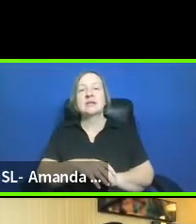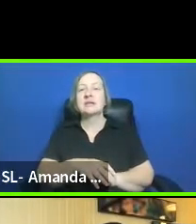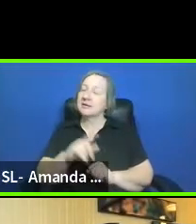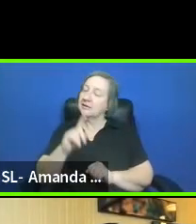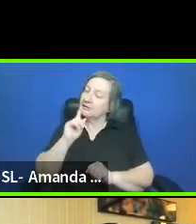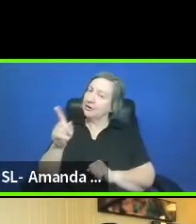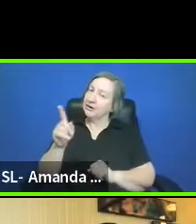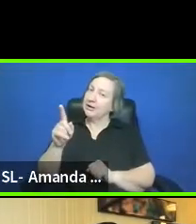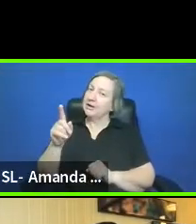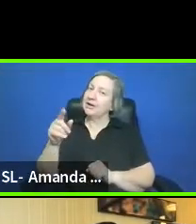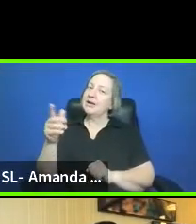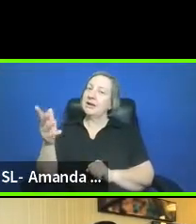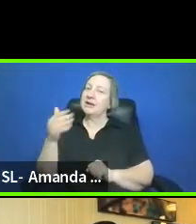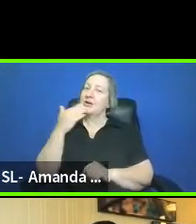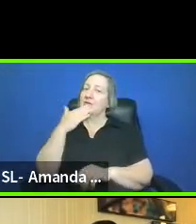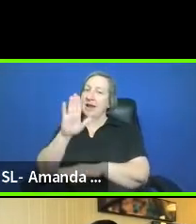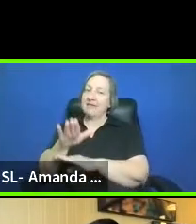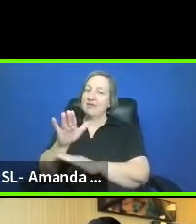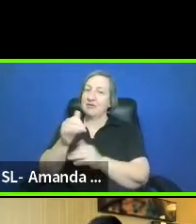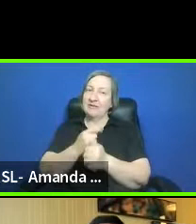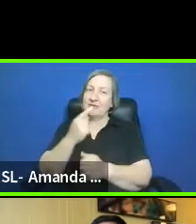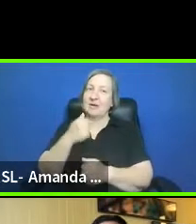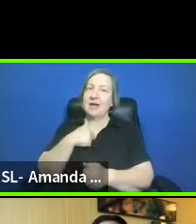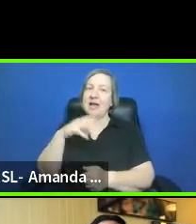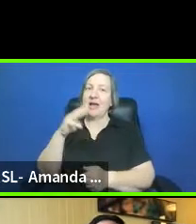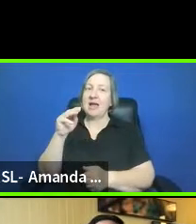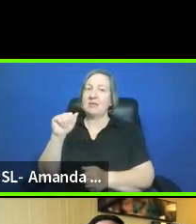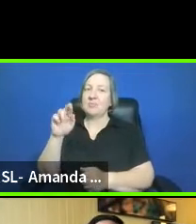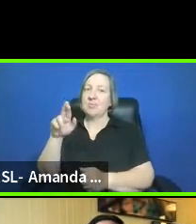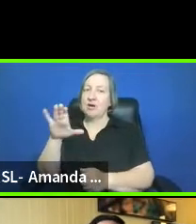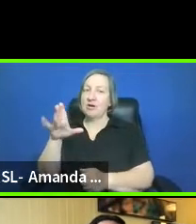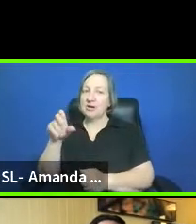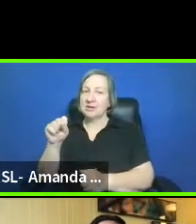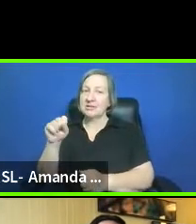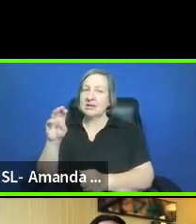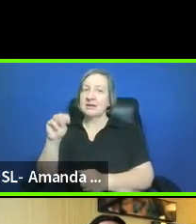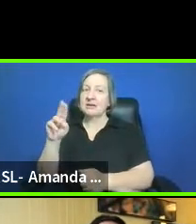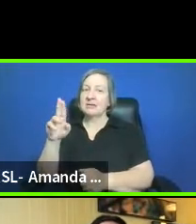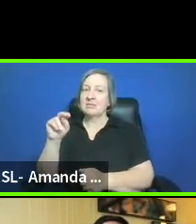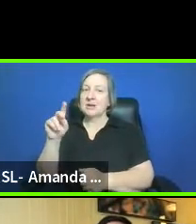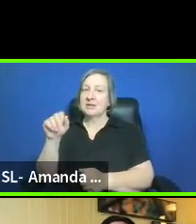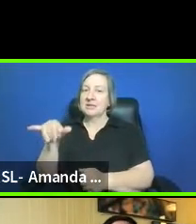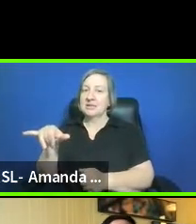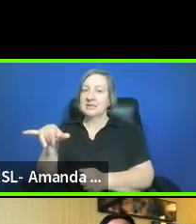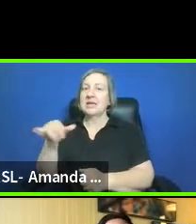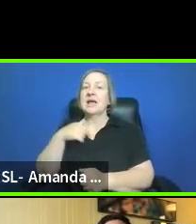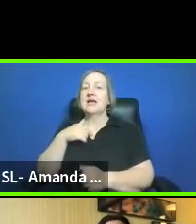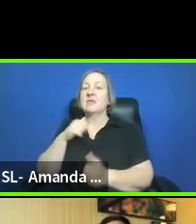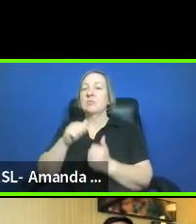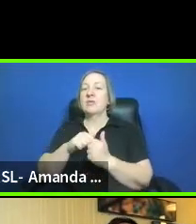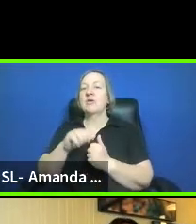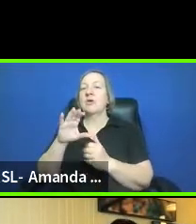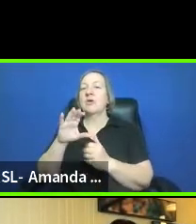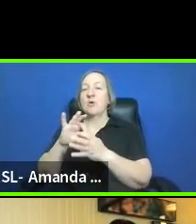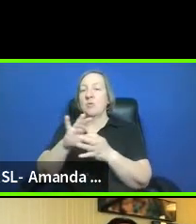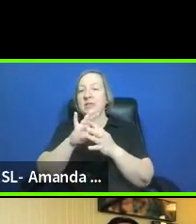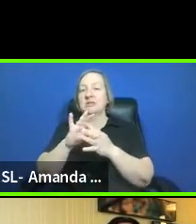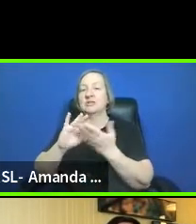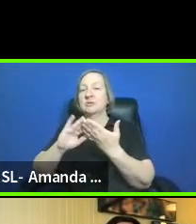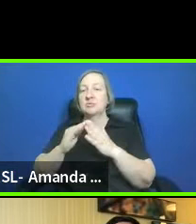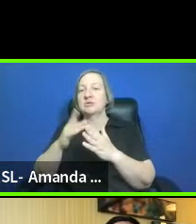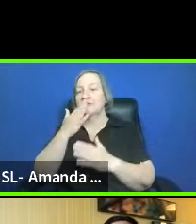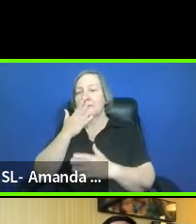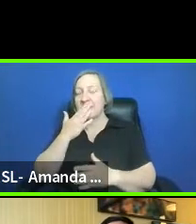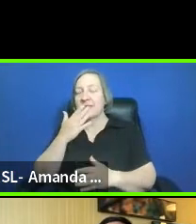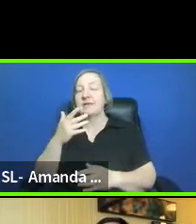Sure. Good afternoon, everybody. I'm Marcus Mundy. I'm with the Coalition of Communities of Color. I am a member of the